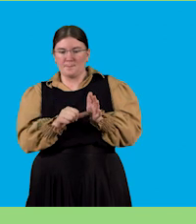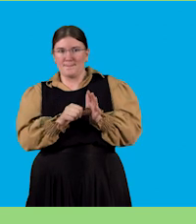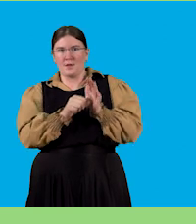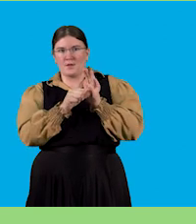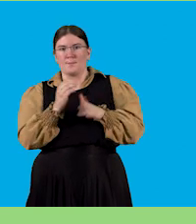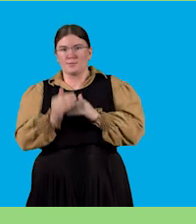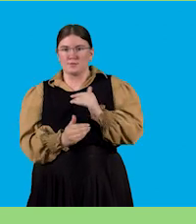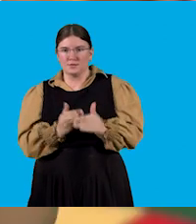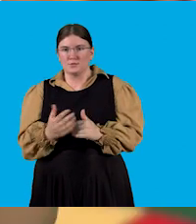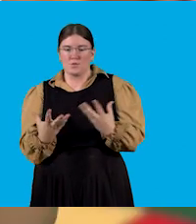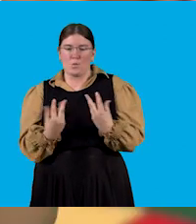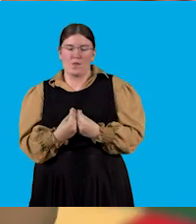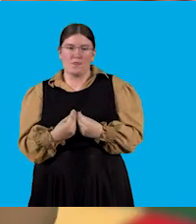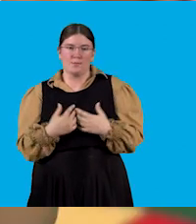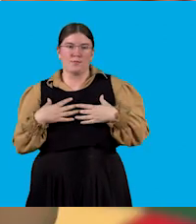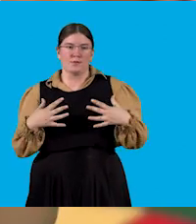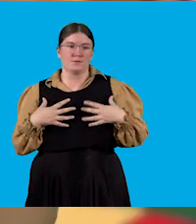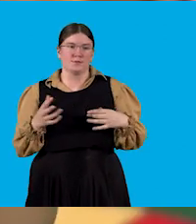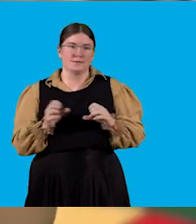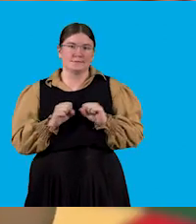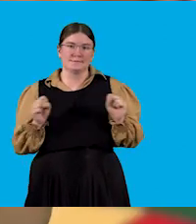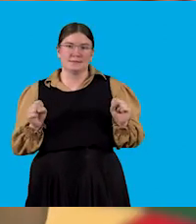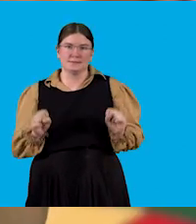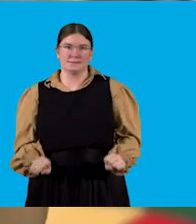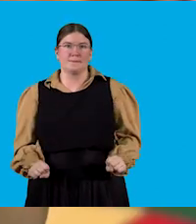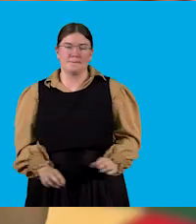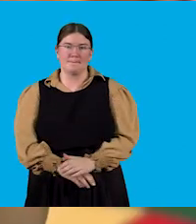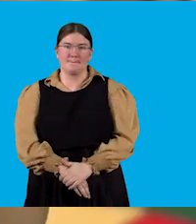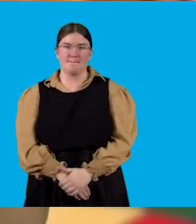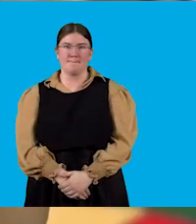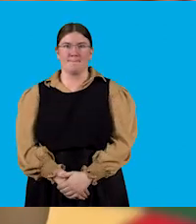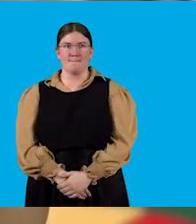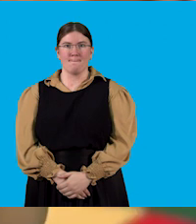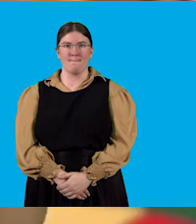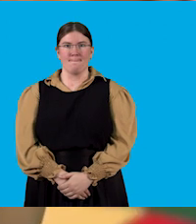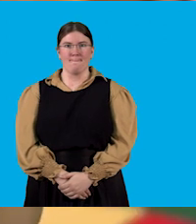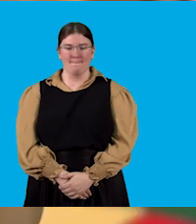processes associated with the respiratory system.